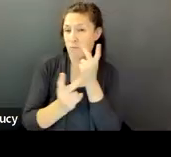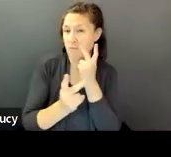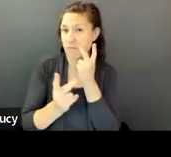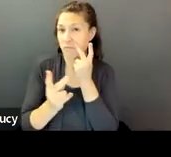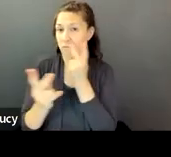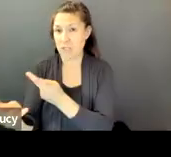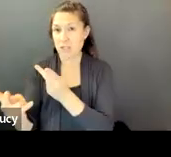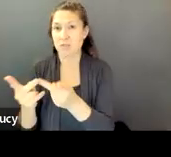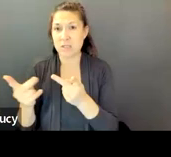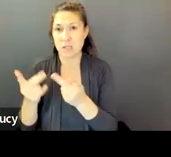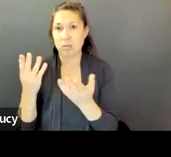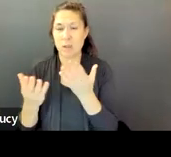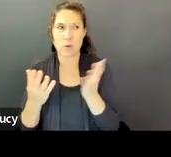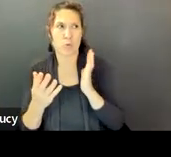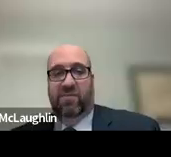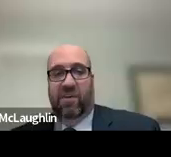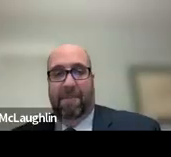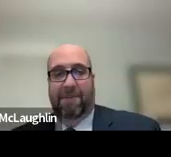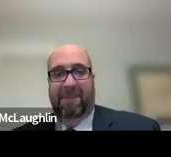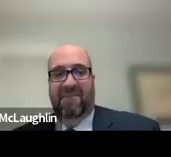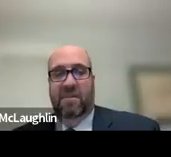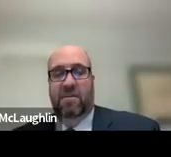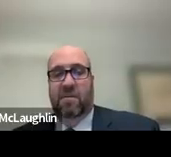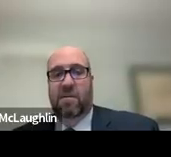submitted SOIs in the spring or summer of 2023.